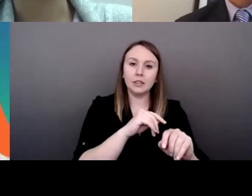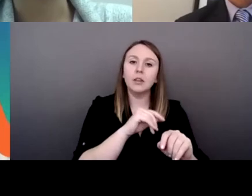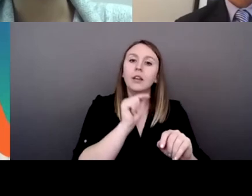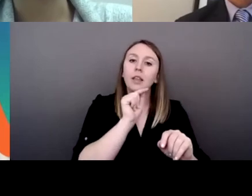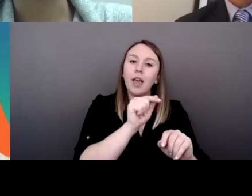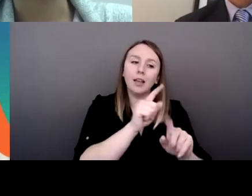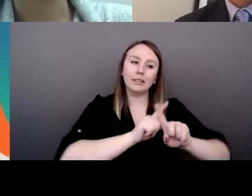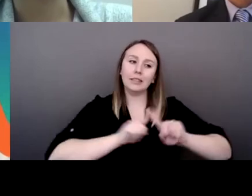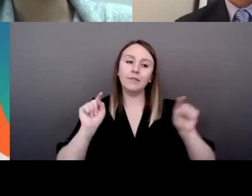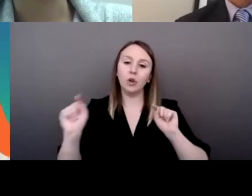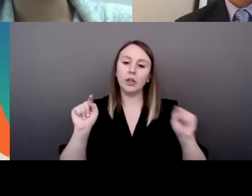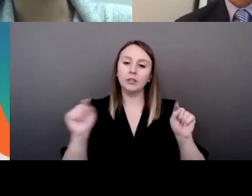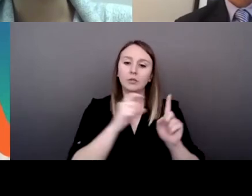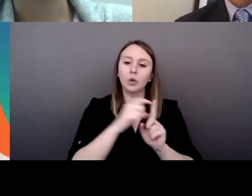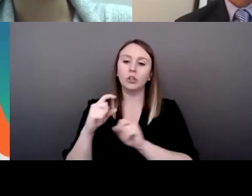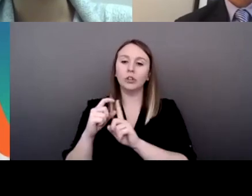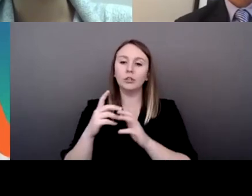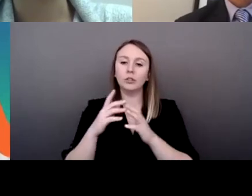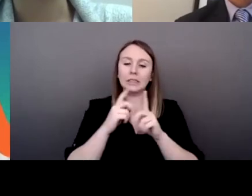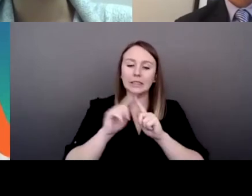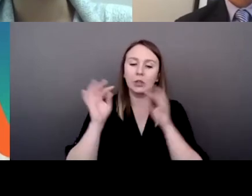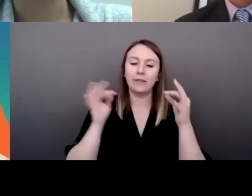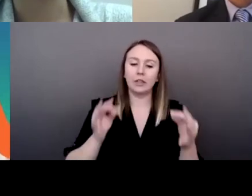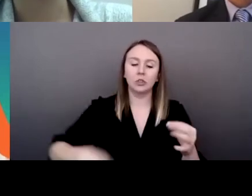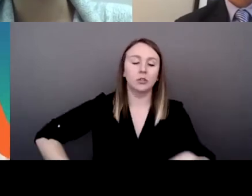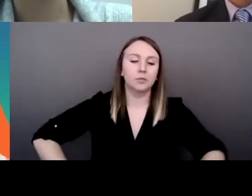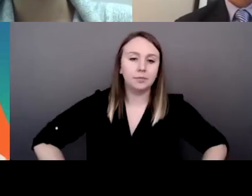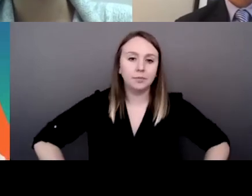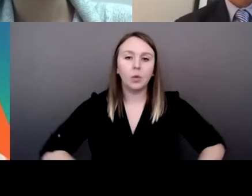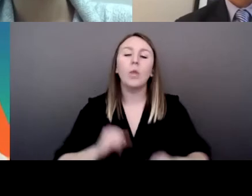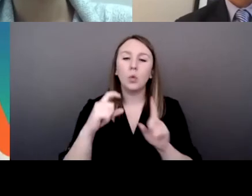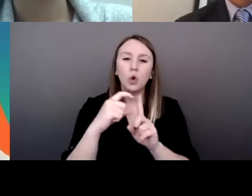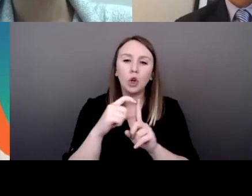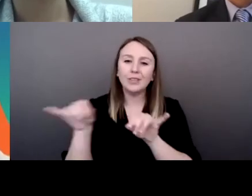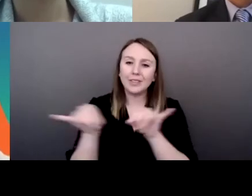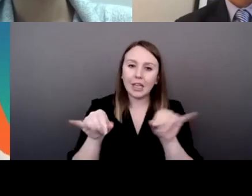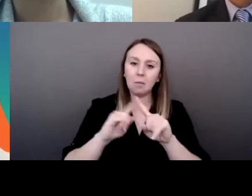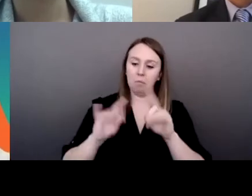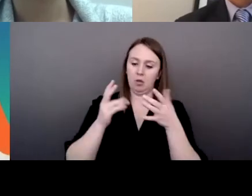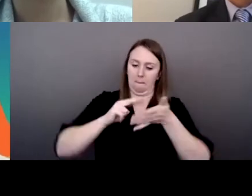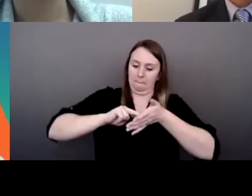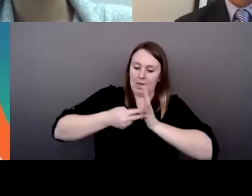was thinking about, Chantelle, when she talked about elder exploitation, and this is something that's